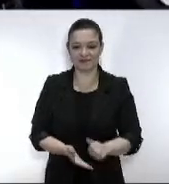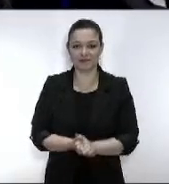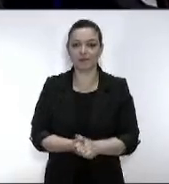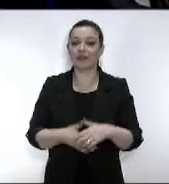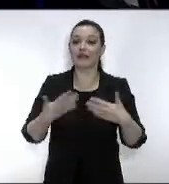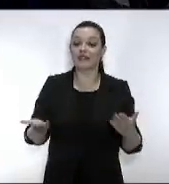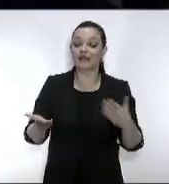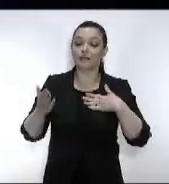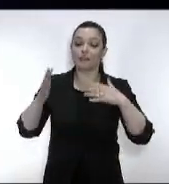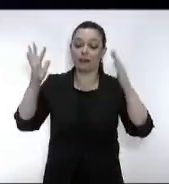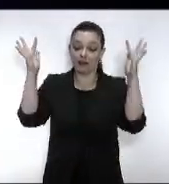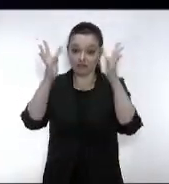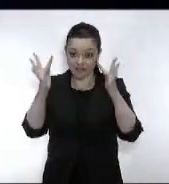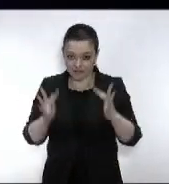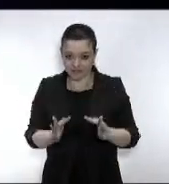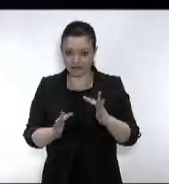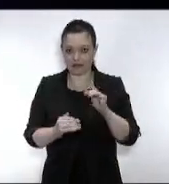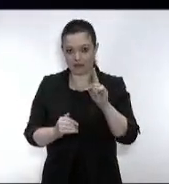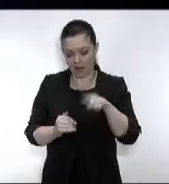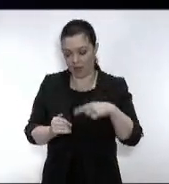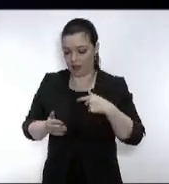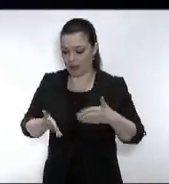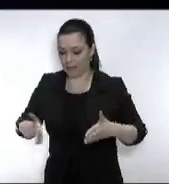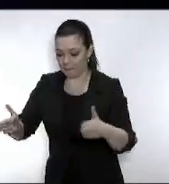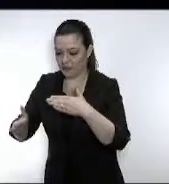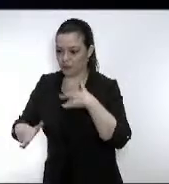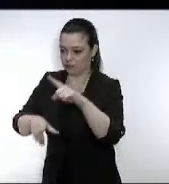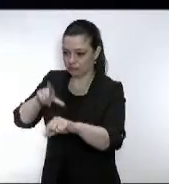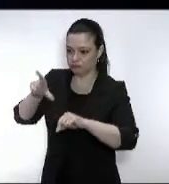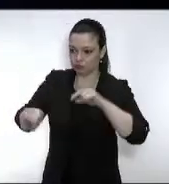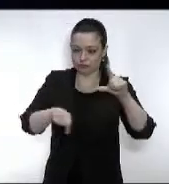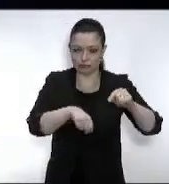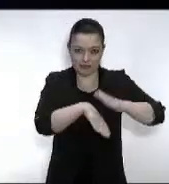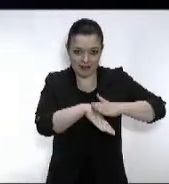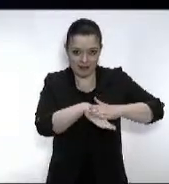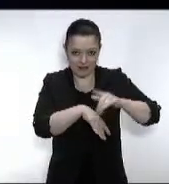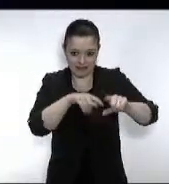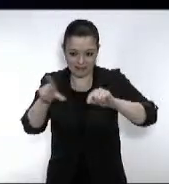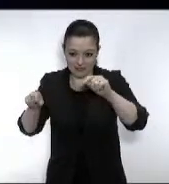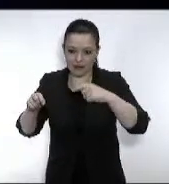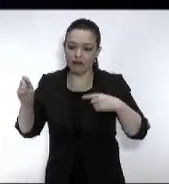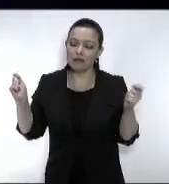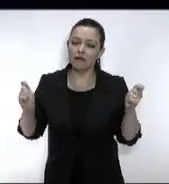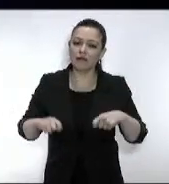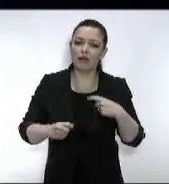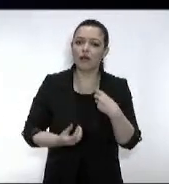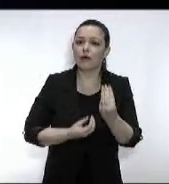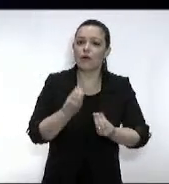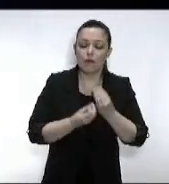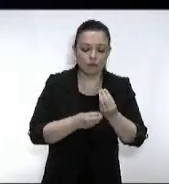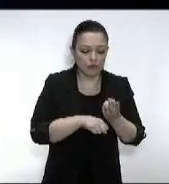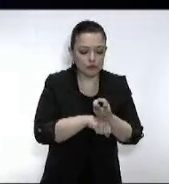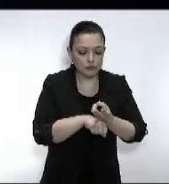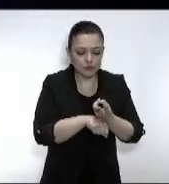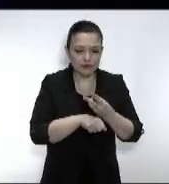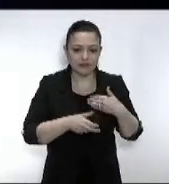In spite of happiness, a way that each one finds, we can think a little bit about how to seek that